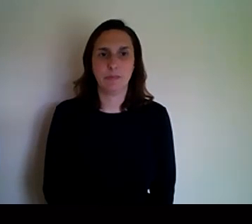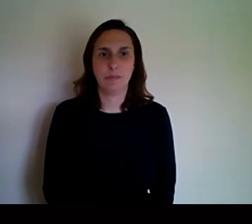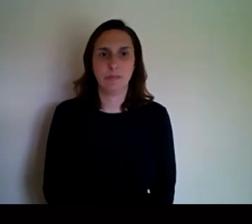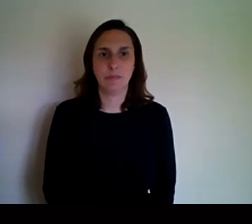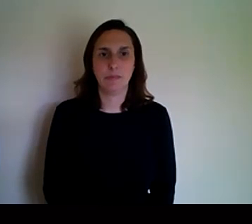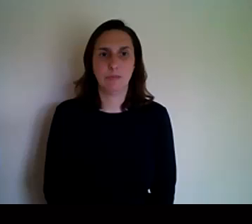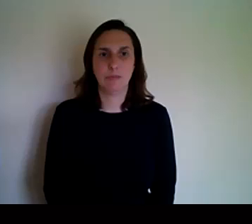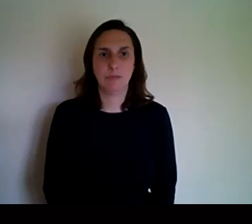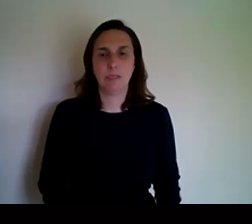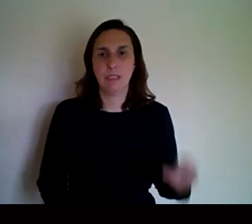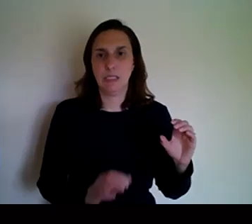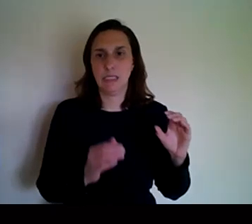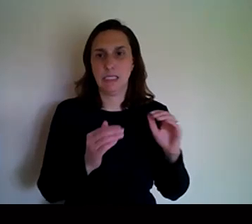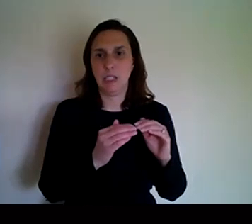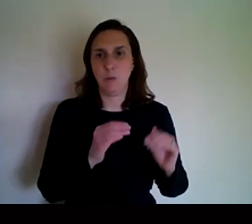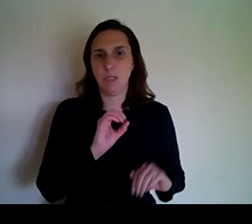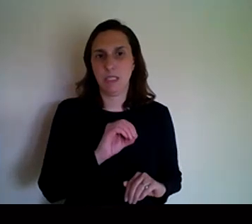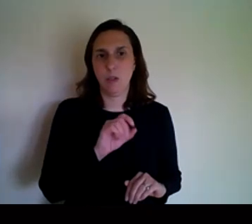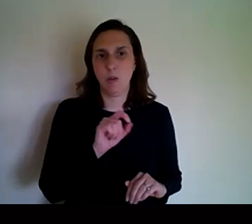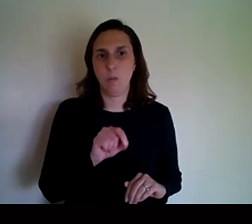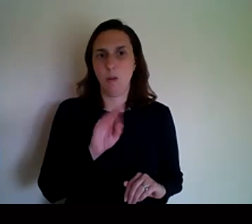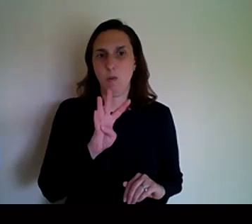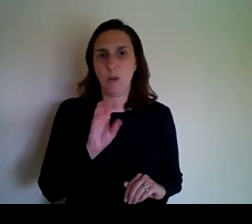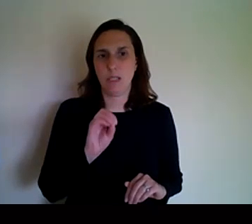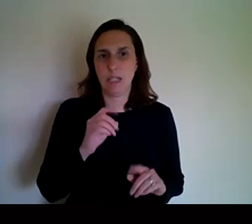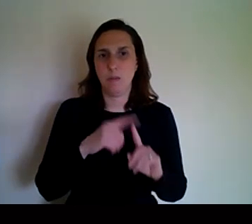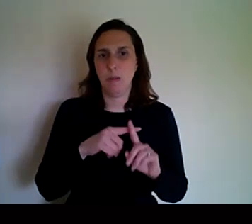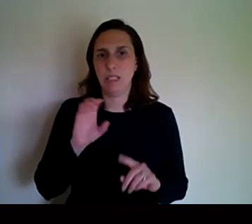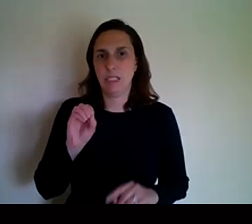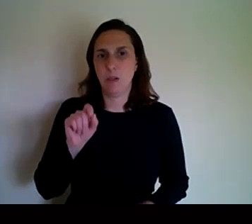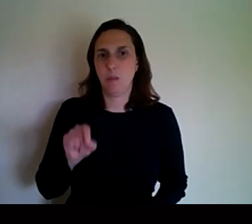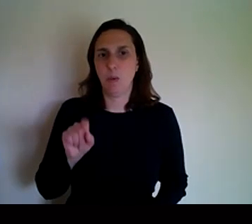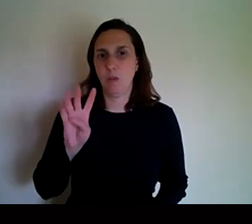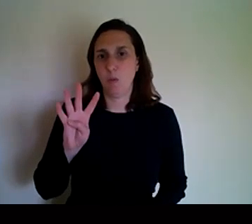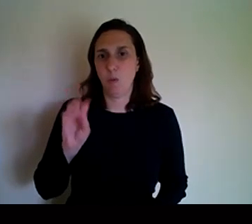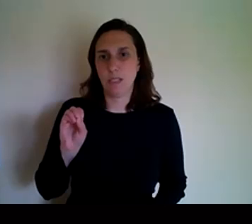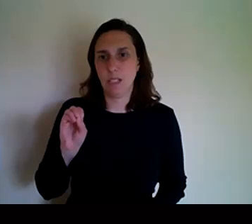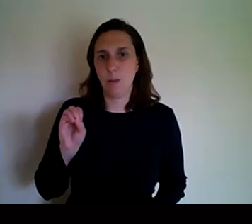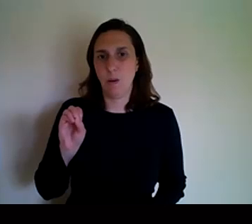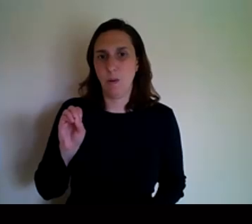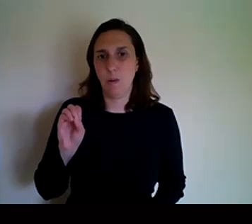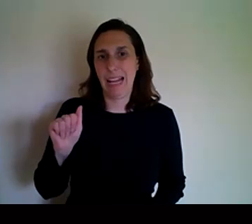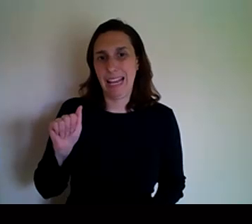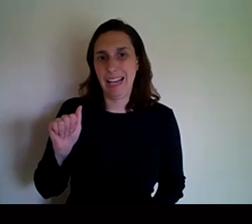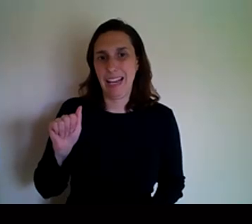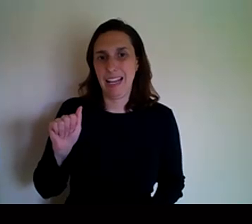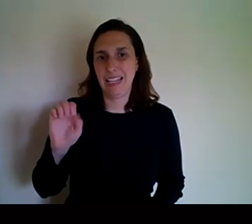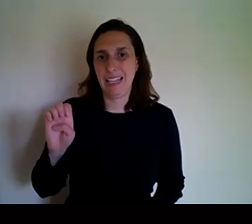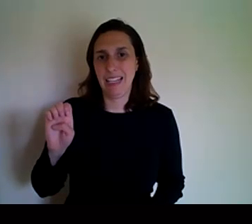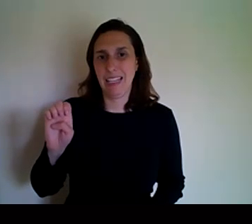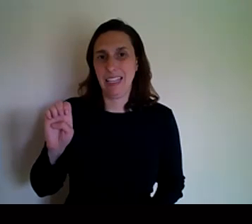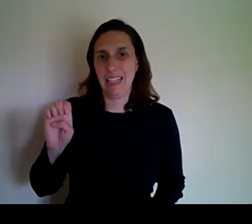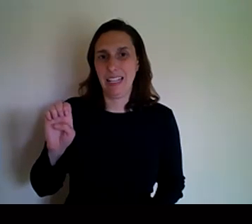c equals 0.40 plus 0.40 a to the